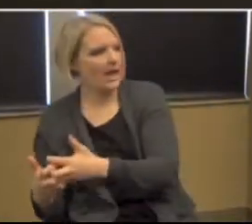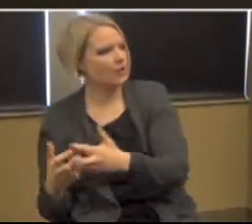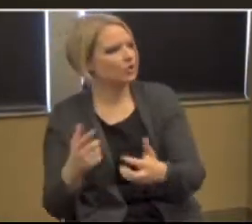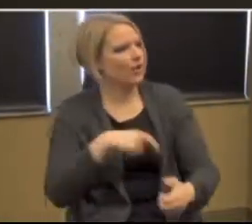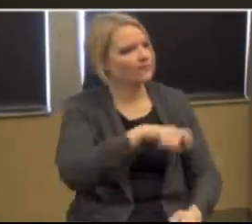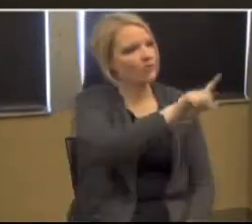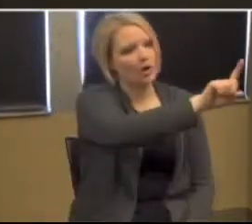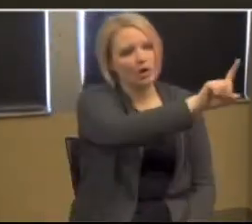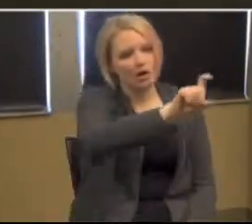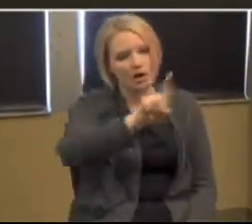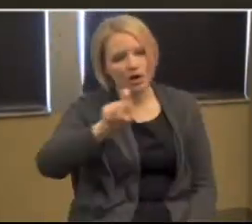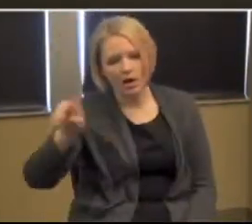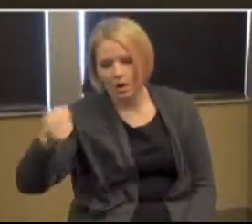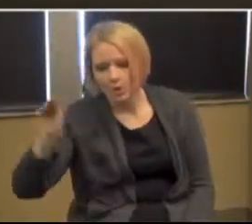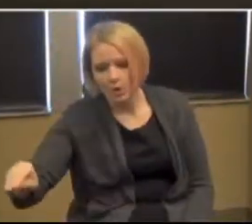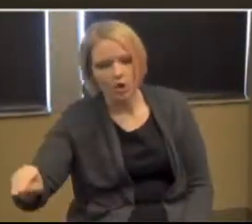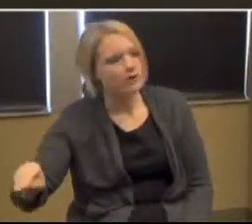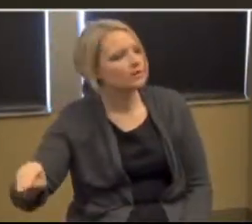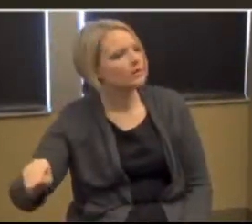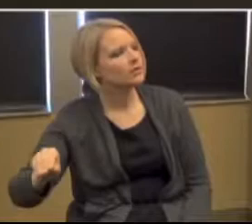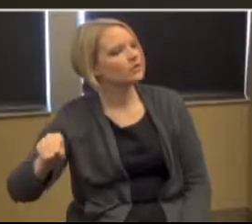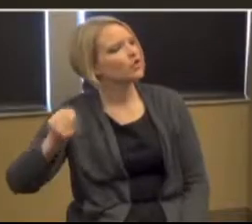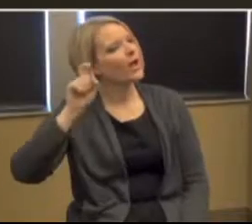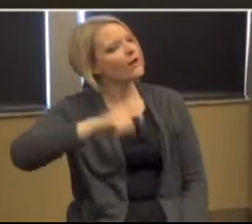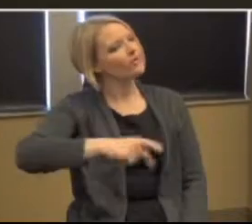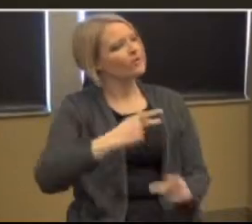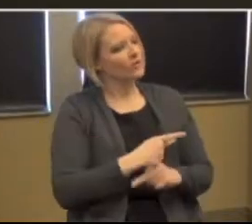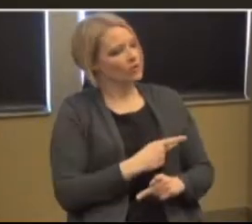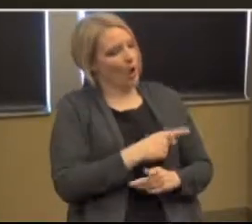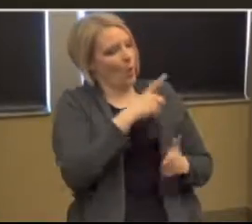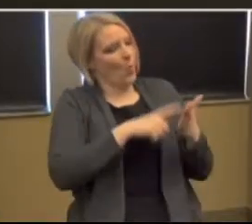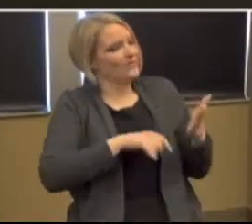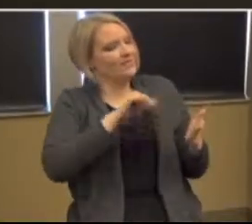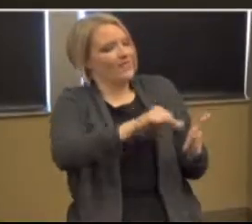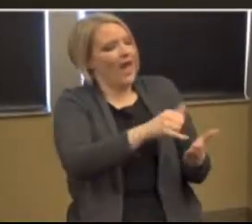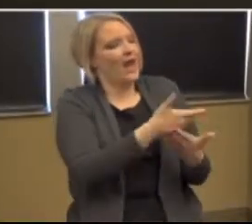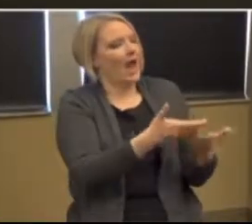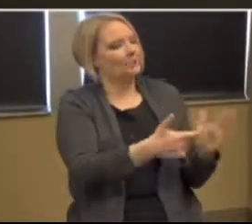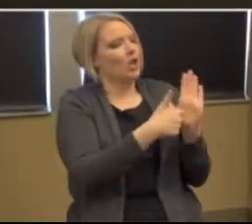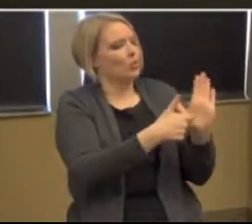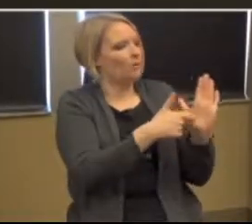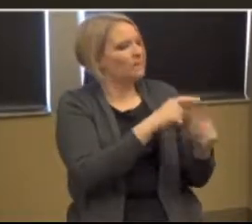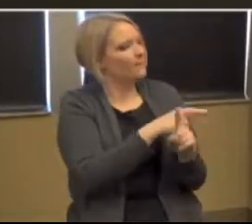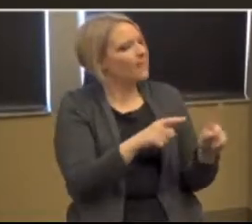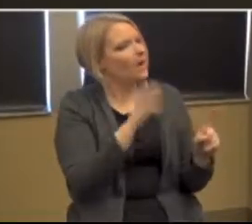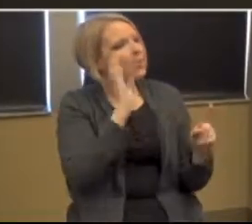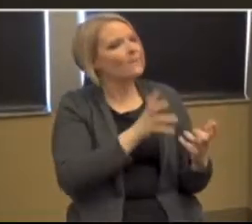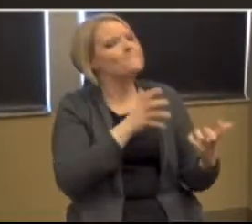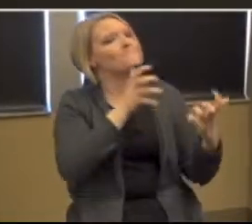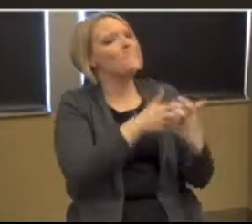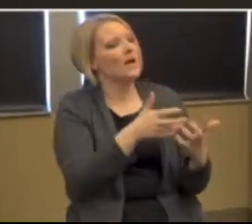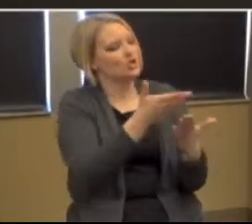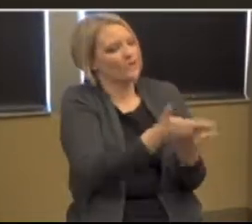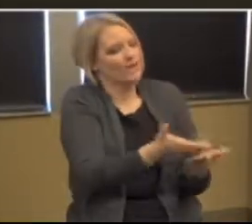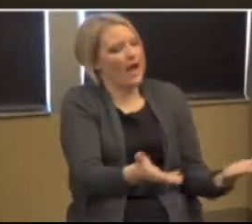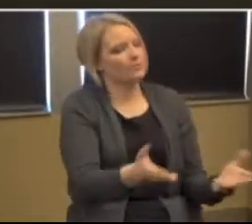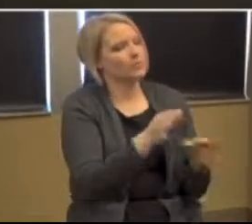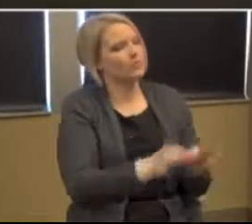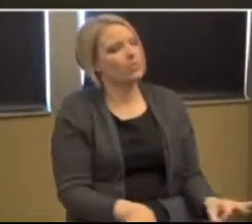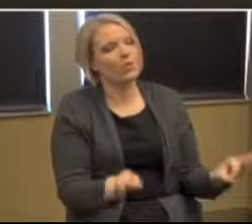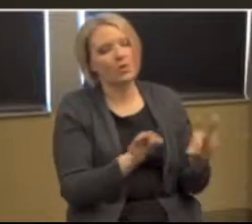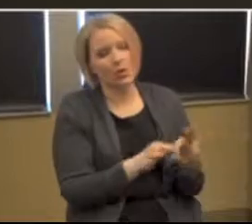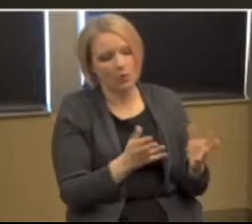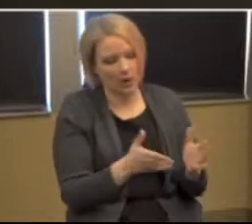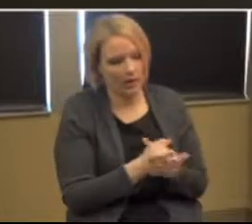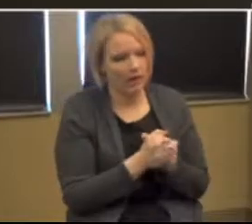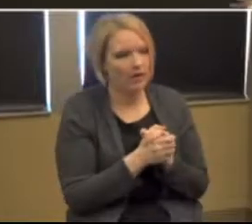about the significance of what the object is to the student. But they match the object. The really important